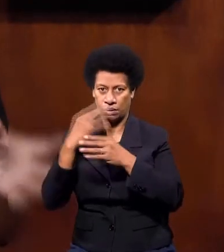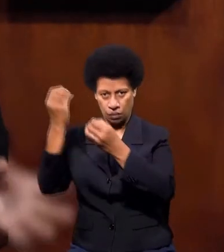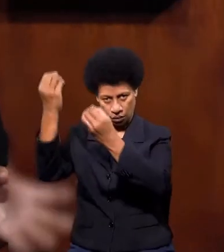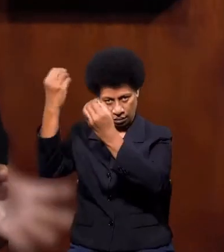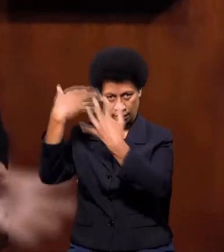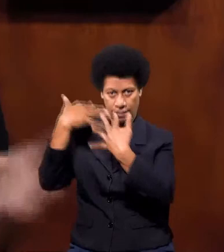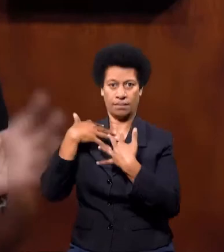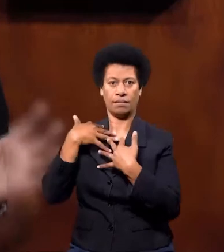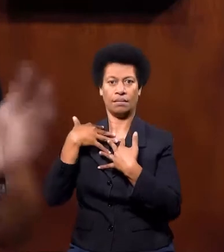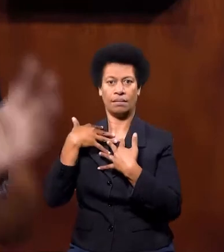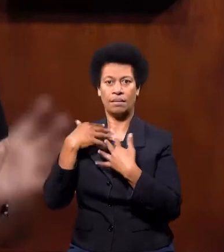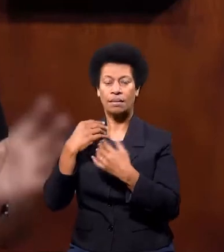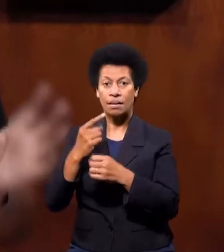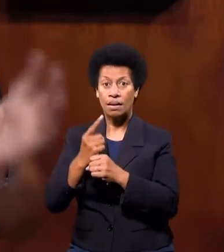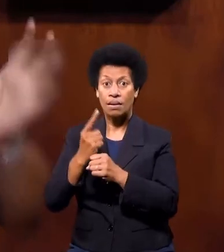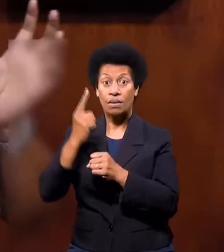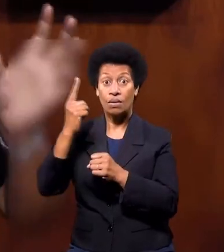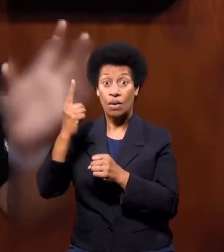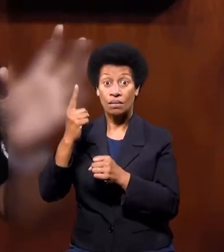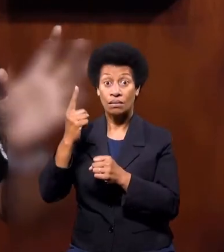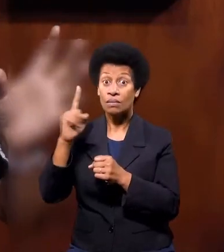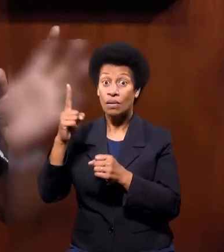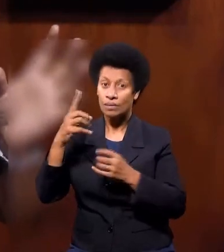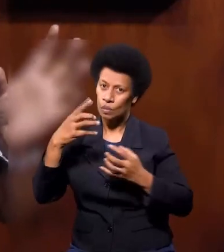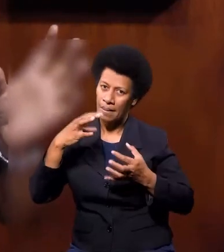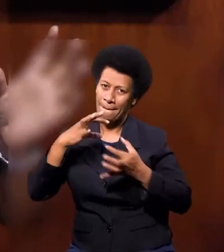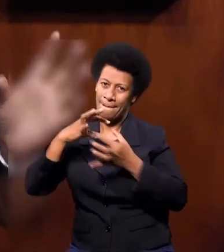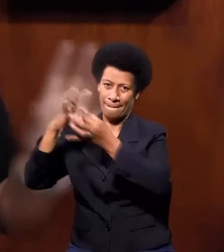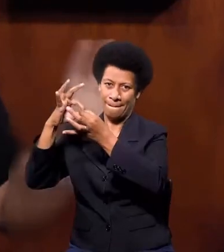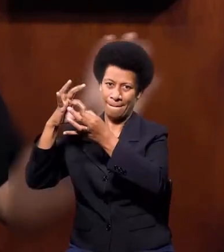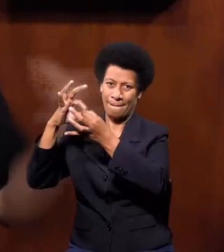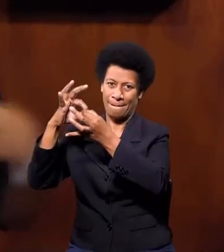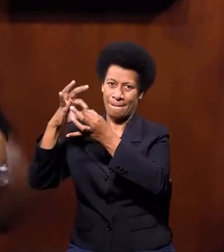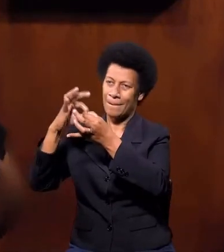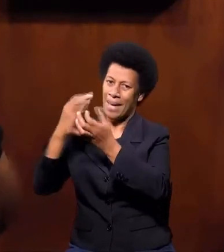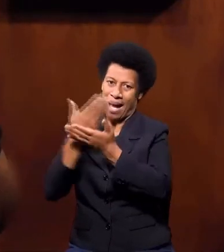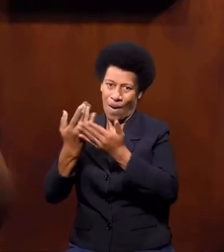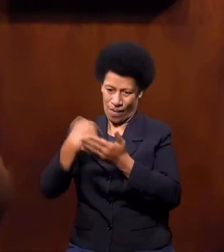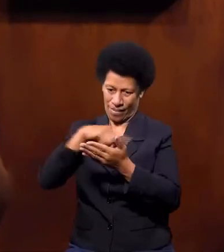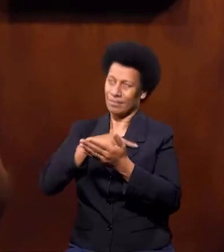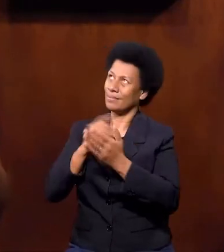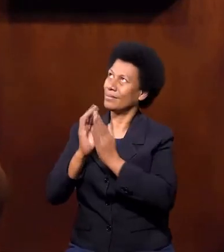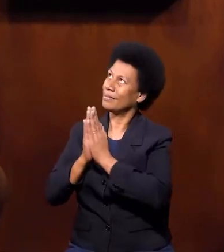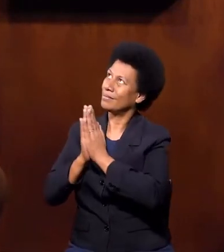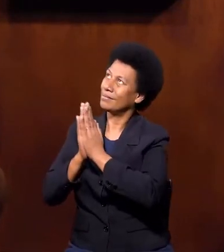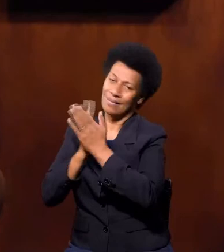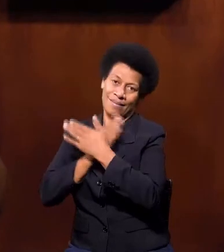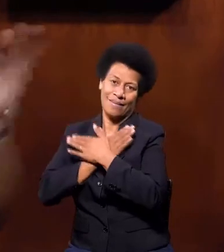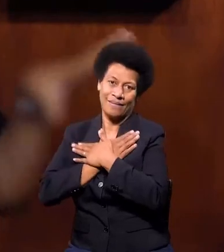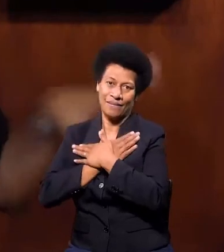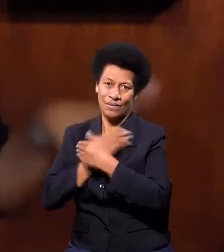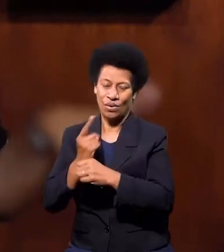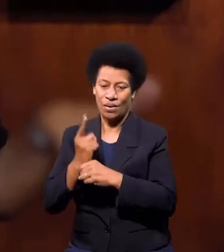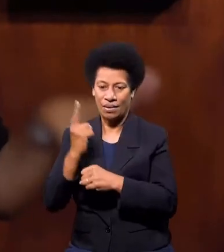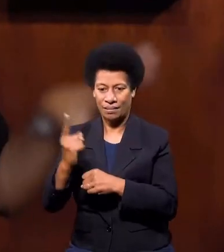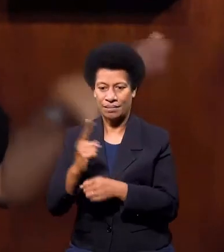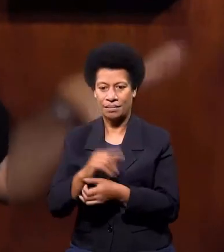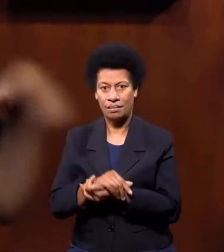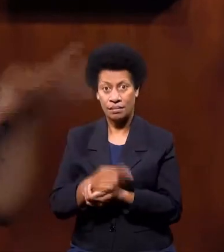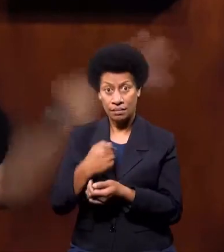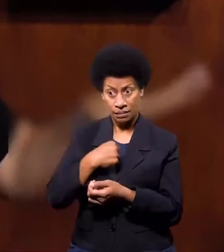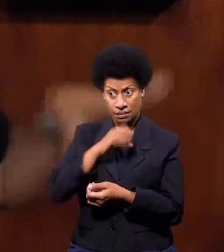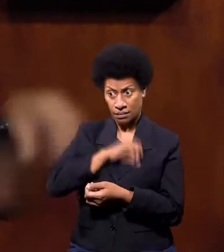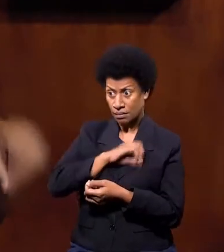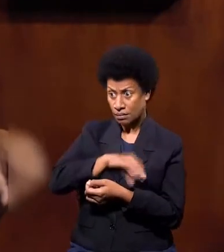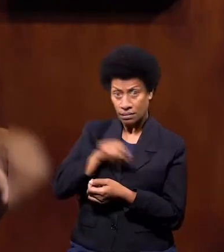to fear God the way God needs to be feared. So the way I understand the word afraid, no, God